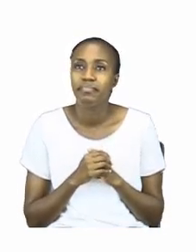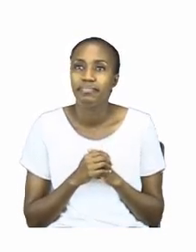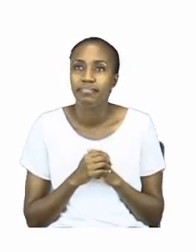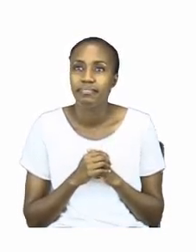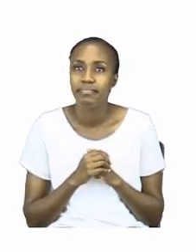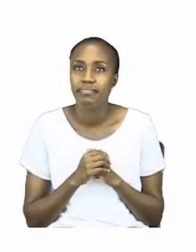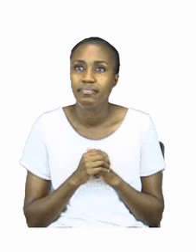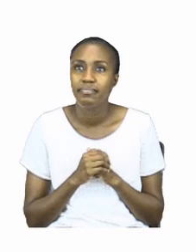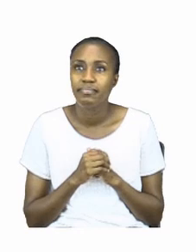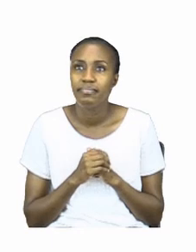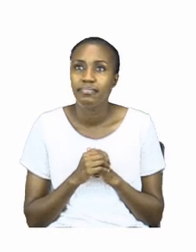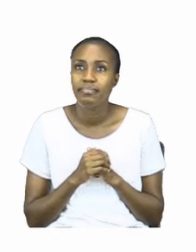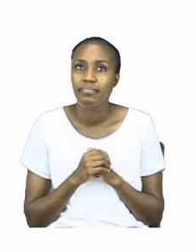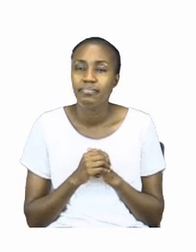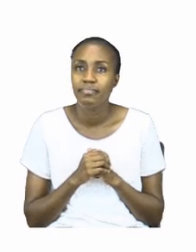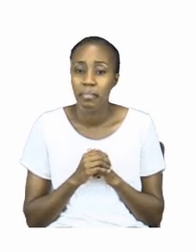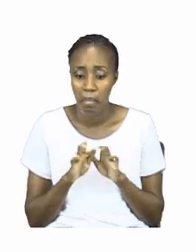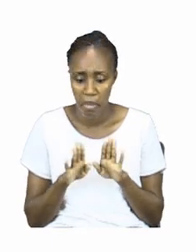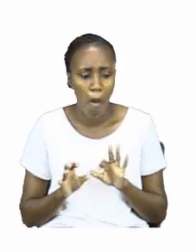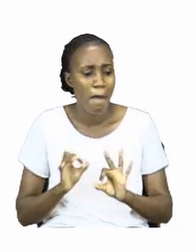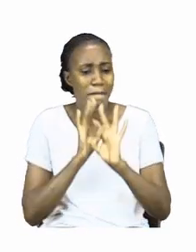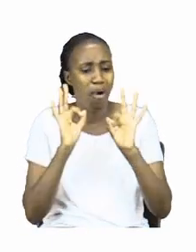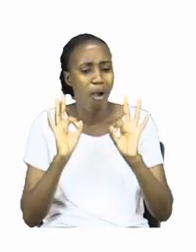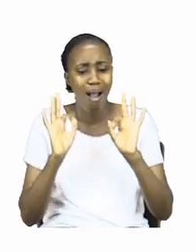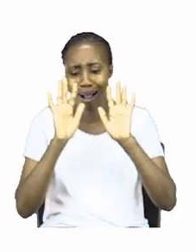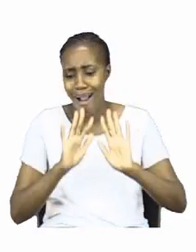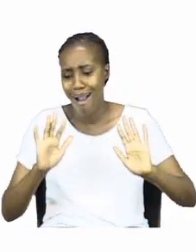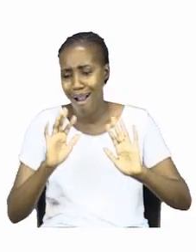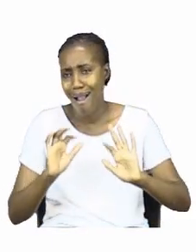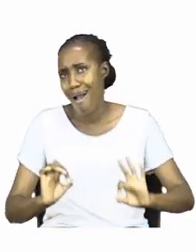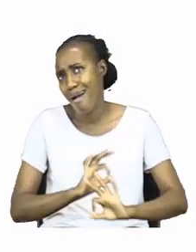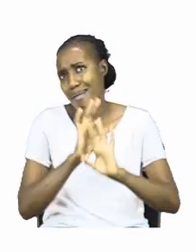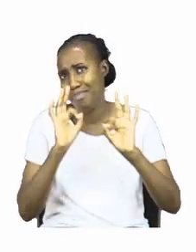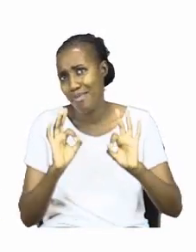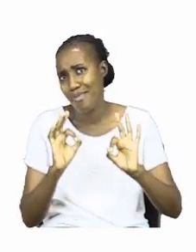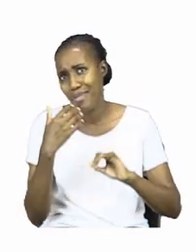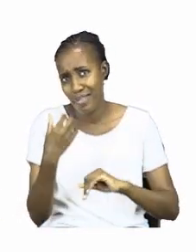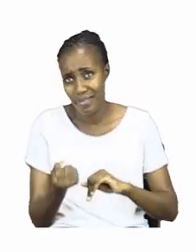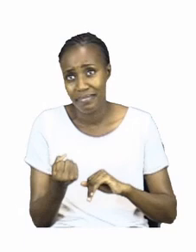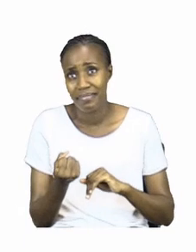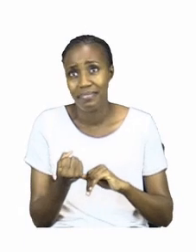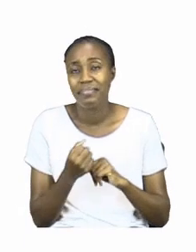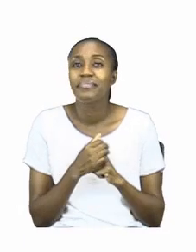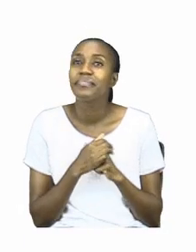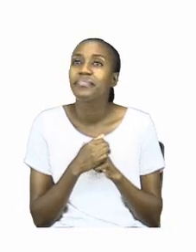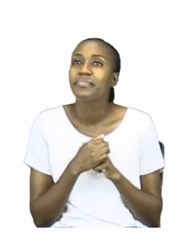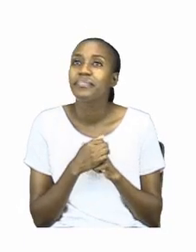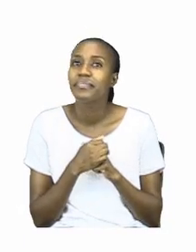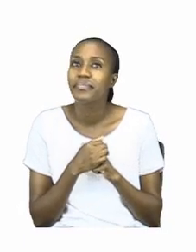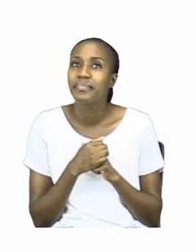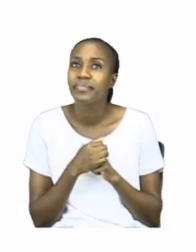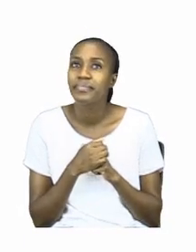put some nice color and texture to your tree. Now remember